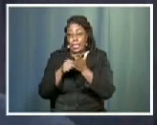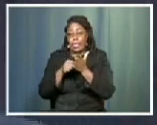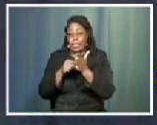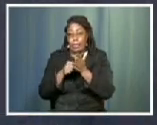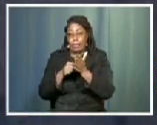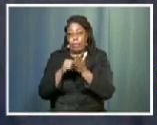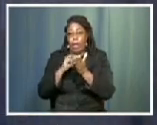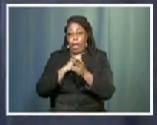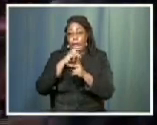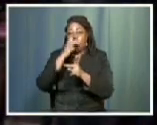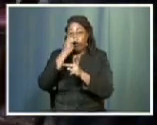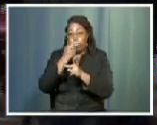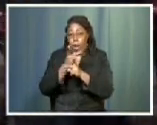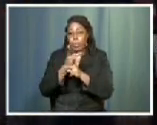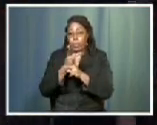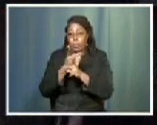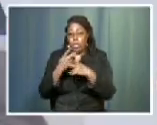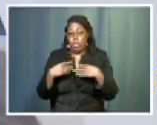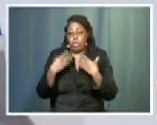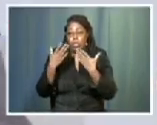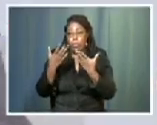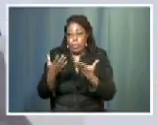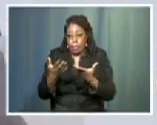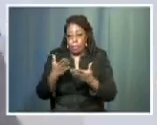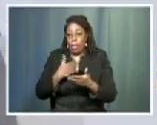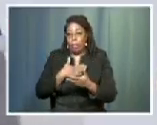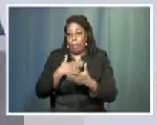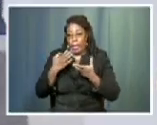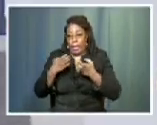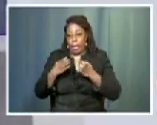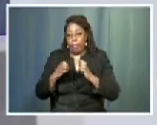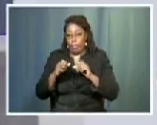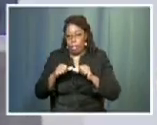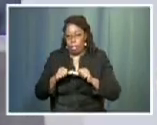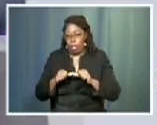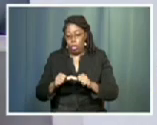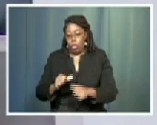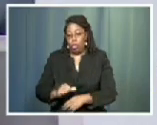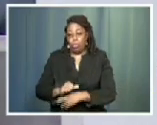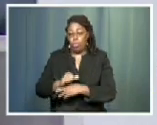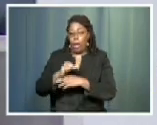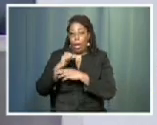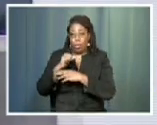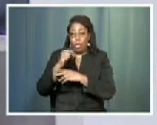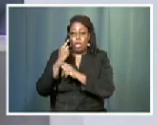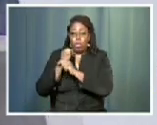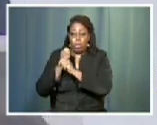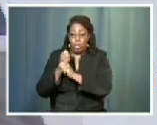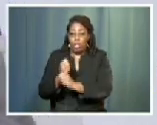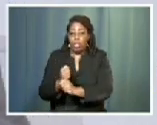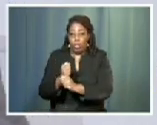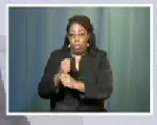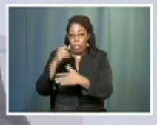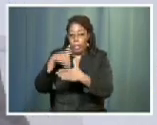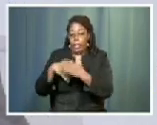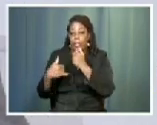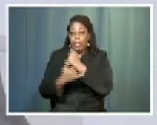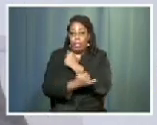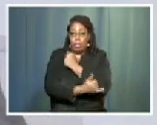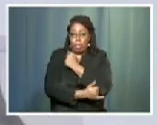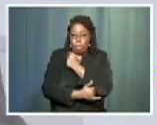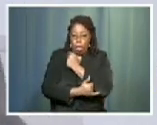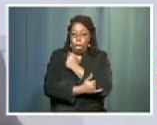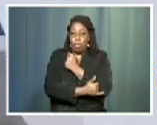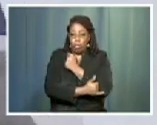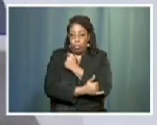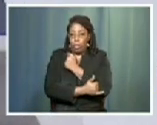I promise to commit my efforts, to continue a proud tradition in this country where